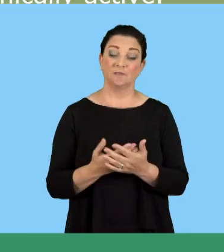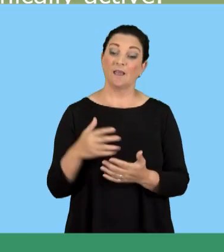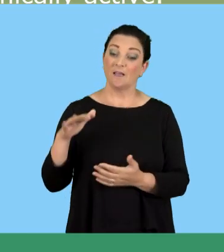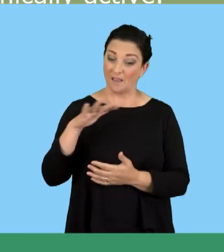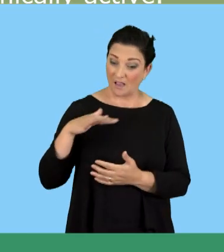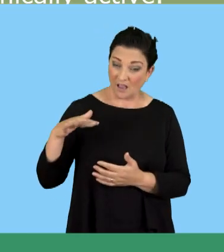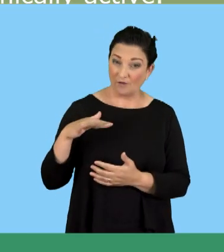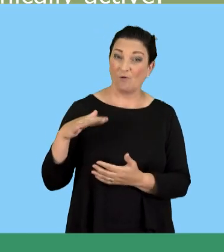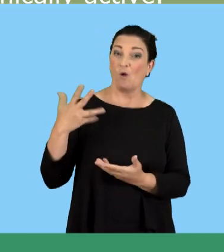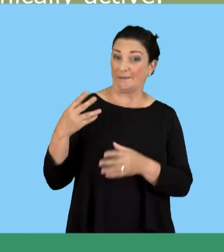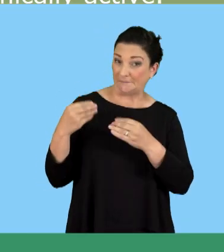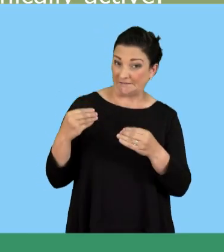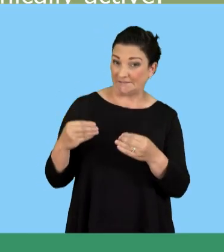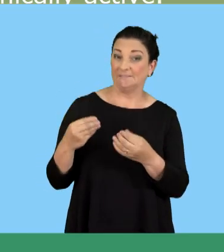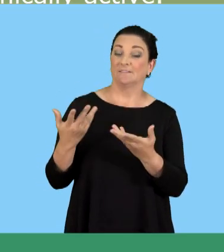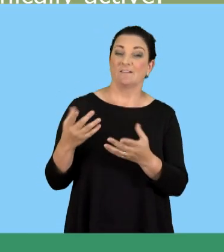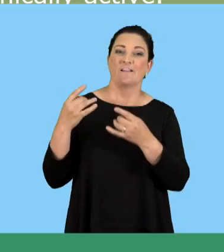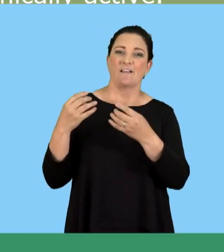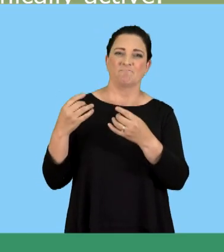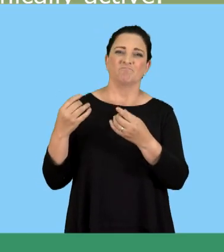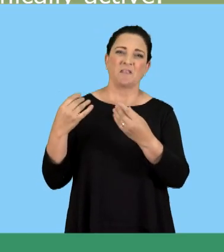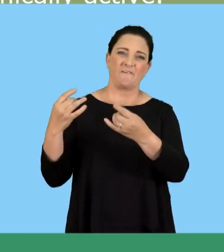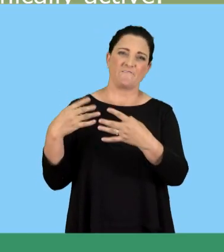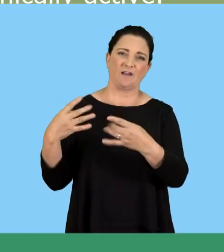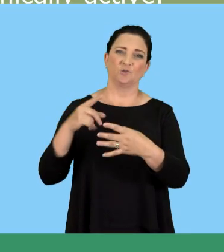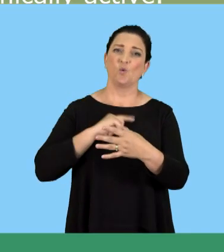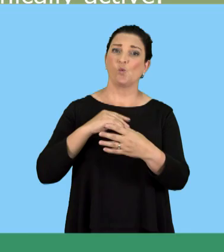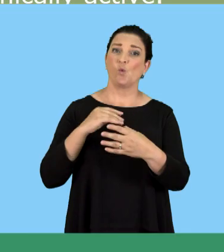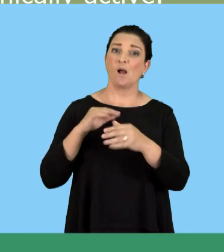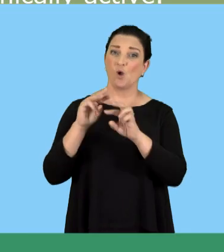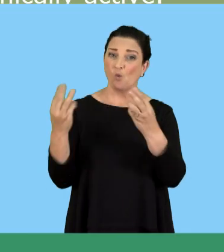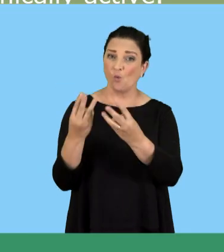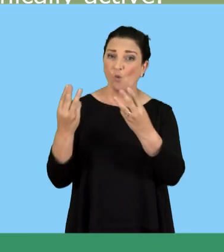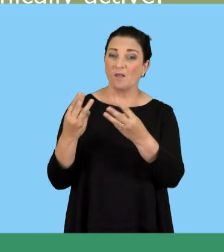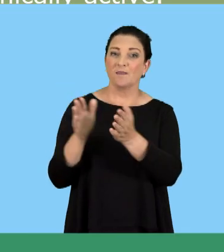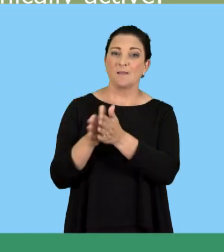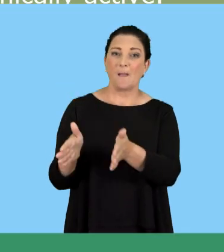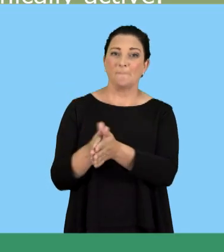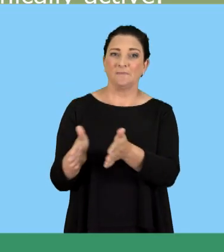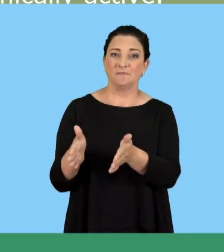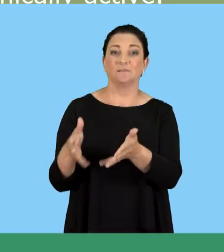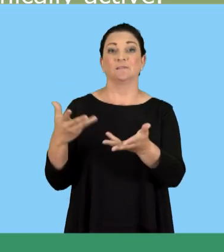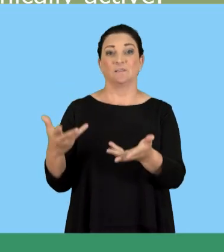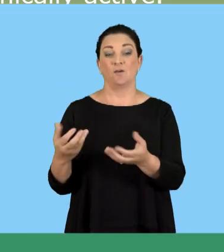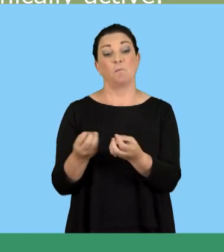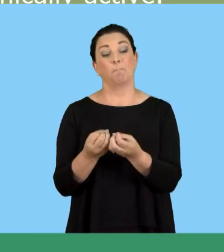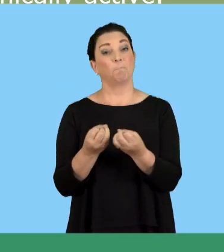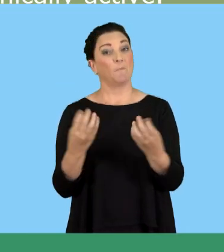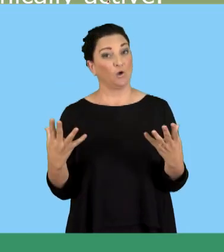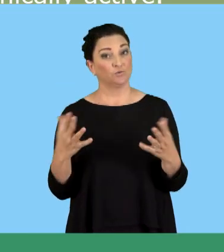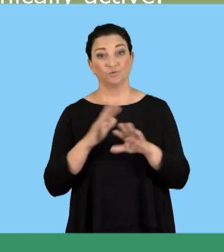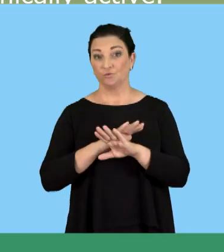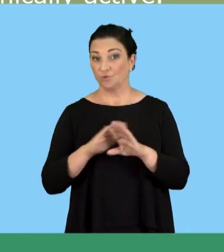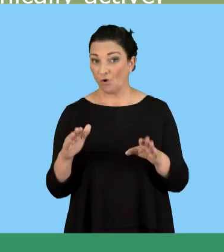the environment or the business because workers are staying absent. And then the majority of the community are